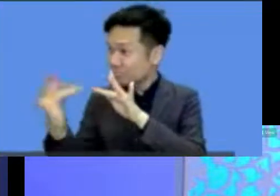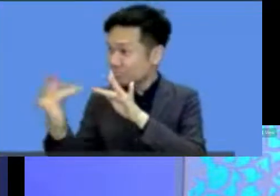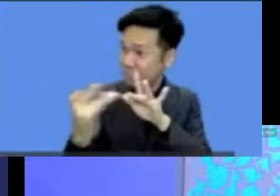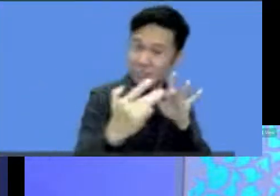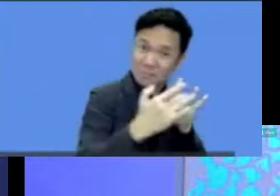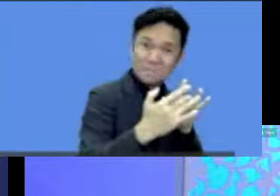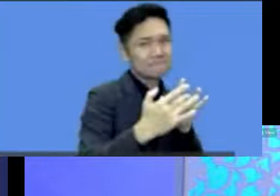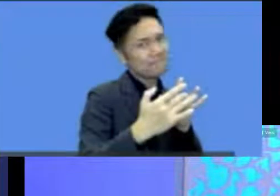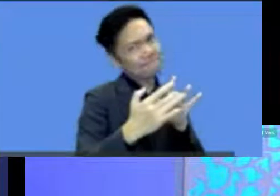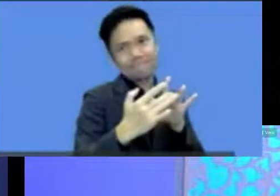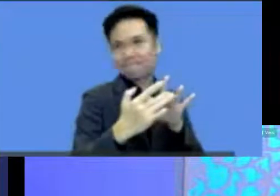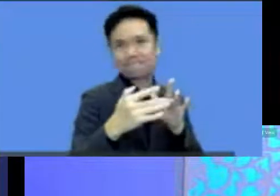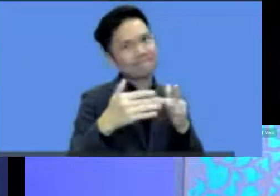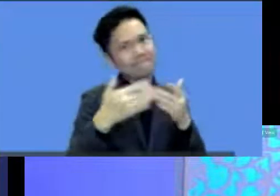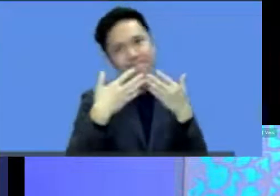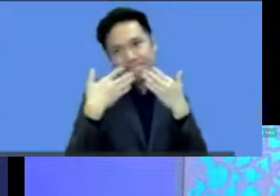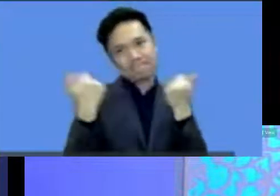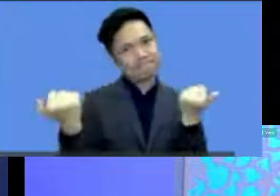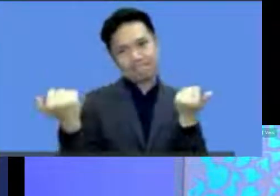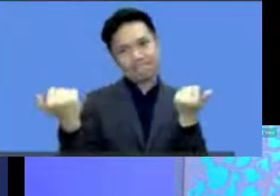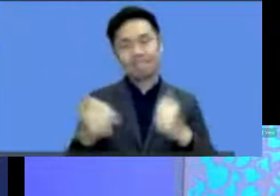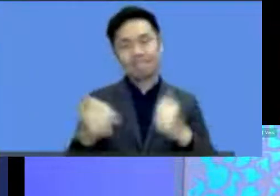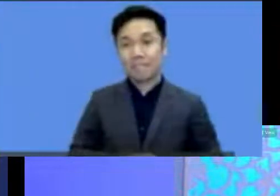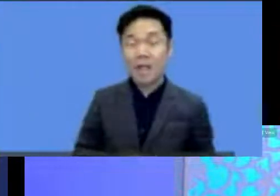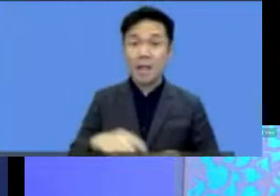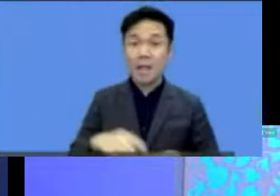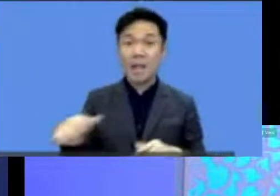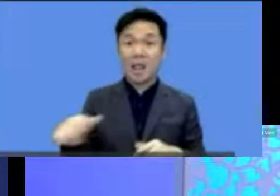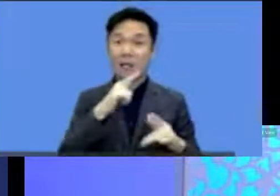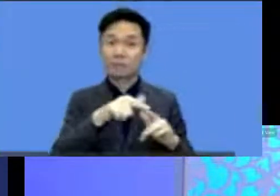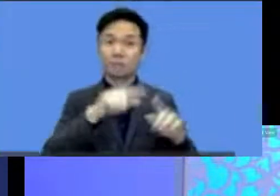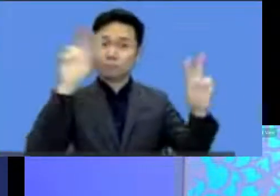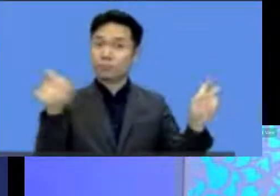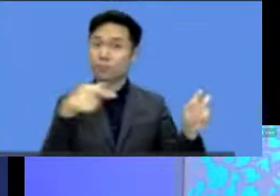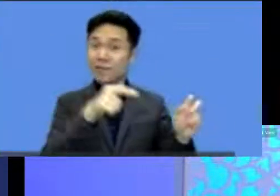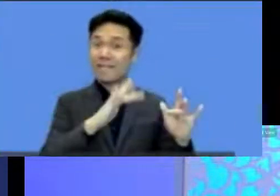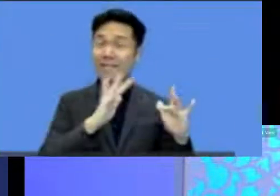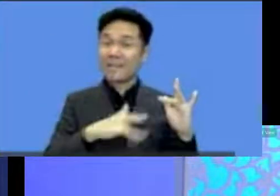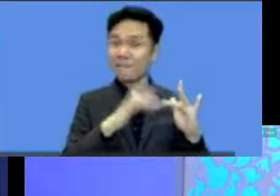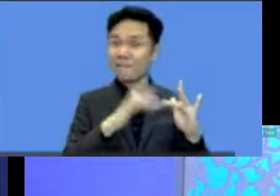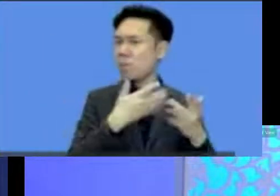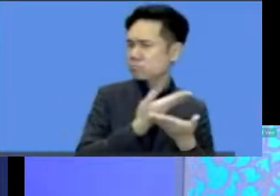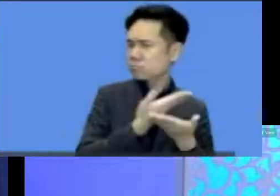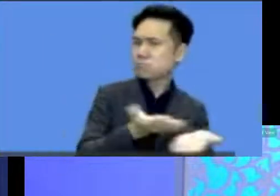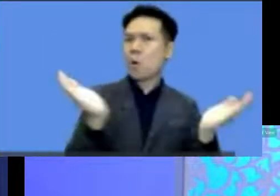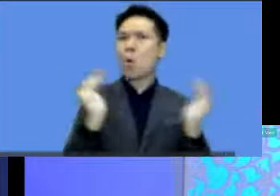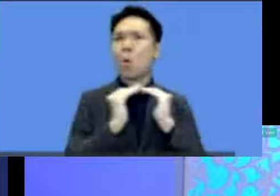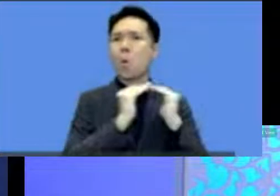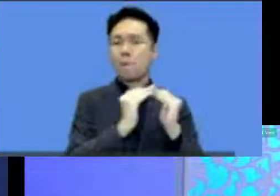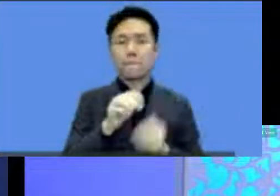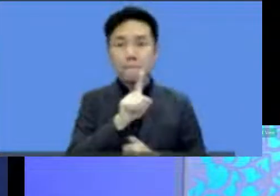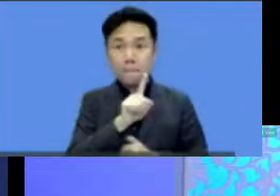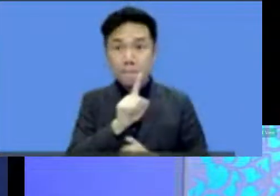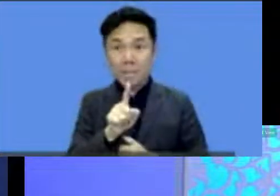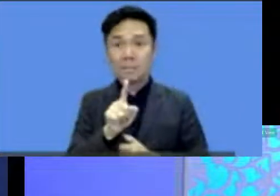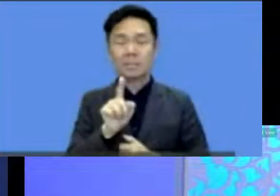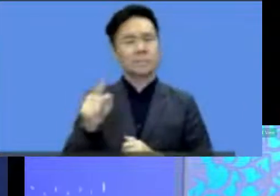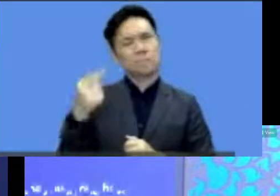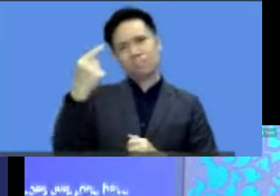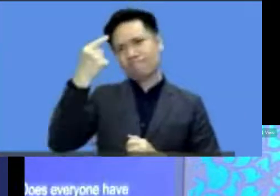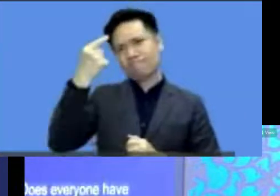Yeah, the internet is for everyone. That's what Internet Society believes in. But there are certain questions that we need to ask